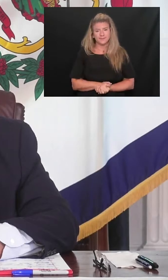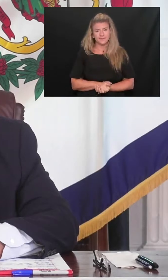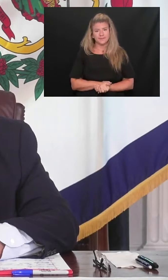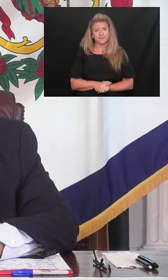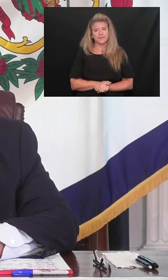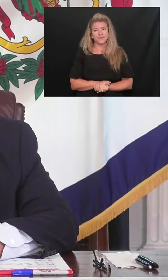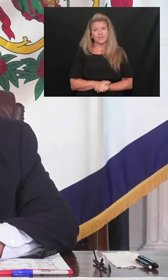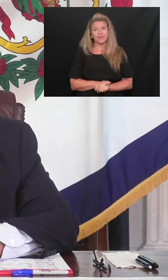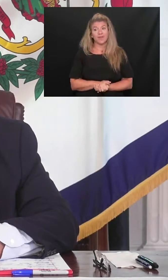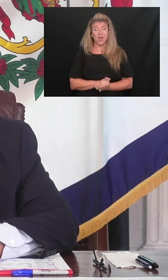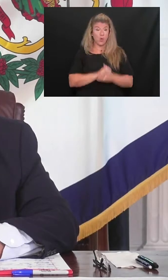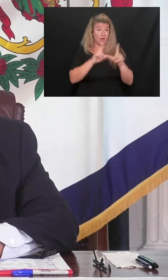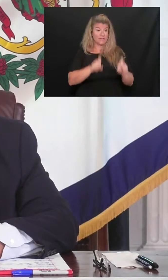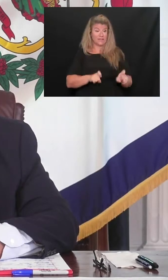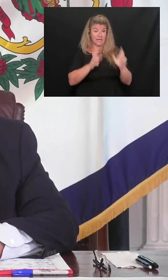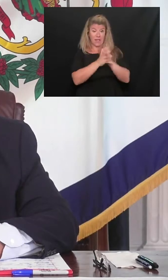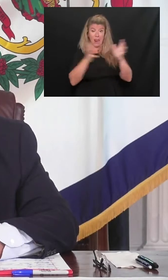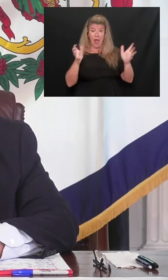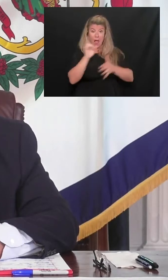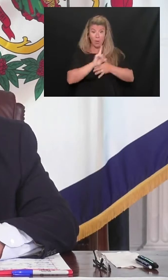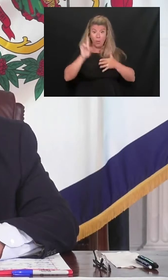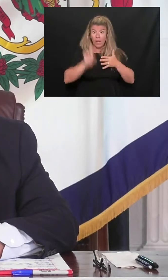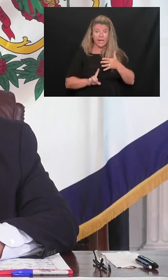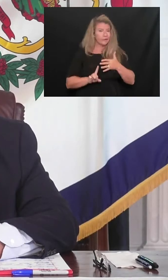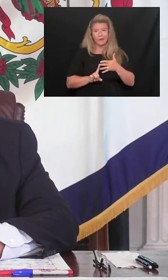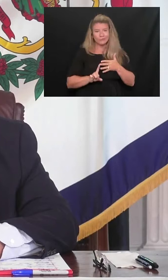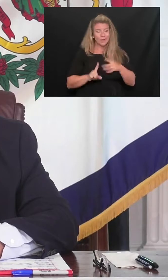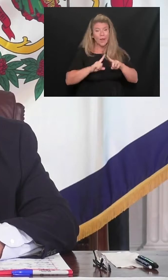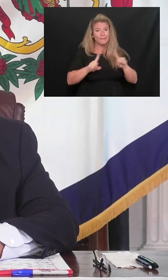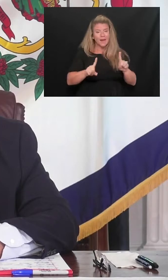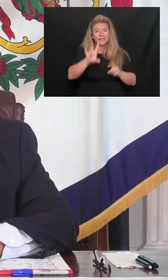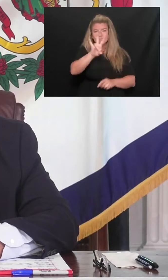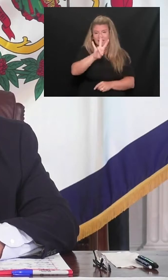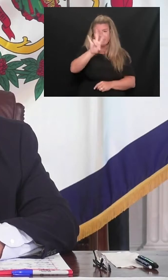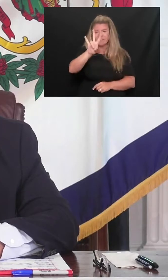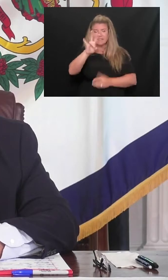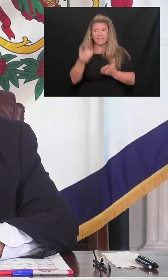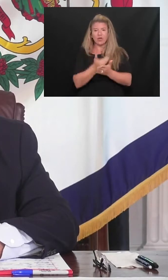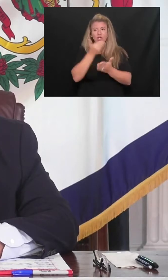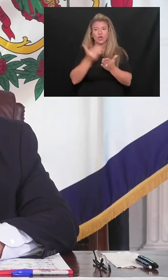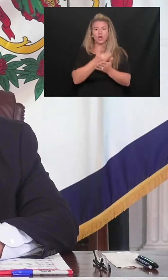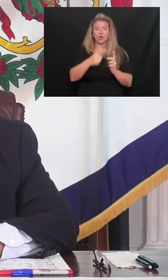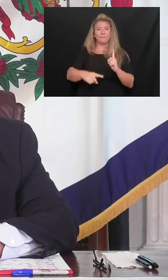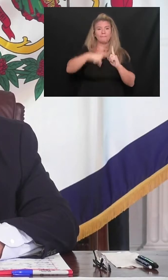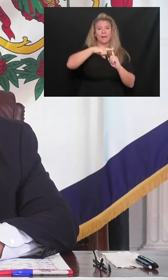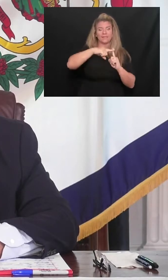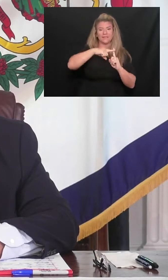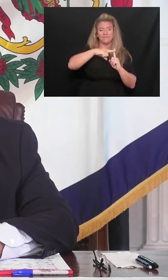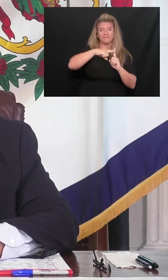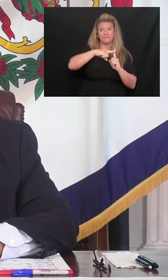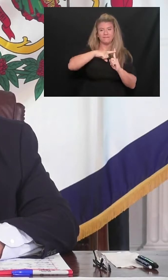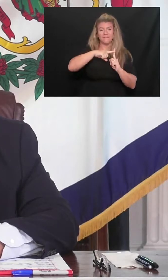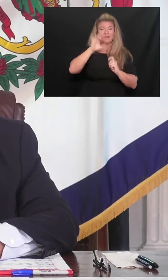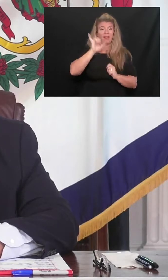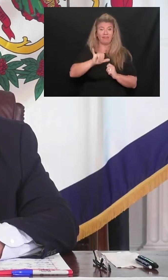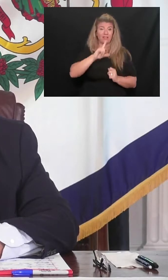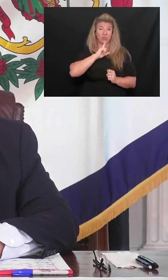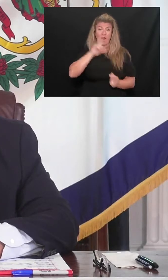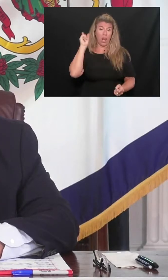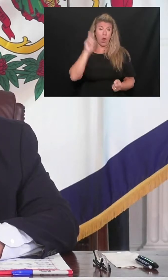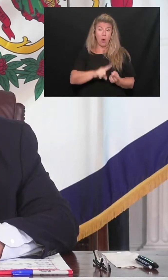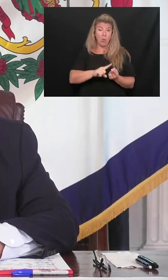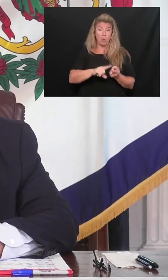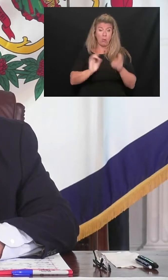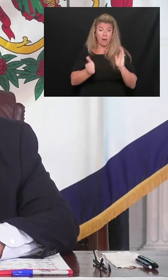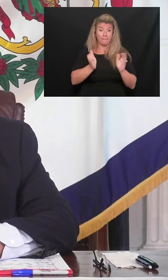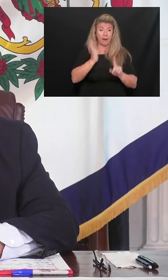We didn't test a lot over the weekend, but we had 77 new positive cases. That's probably the lowest it's been in a